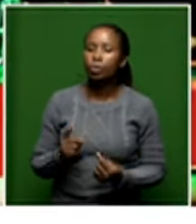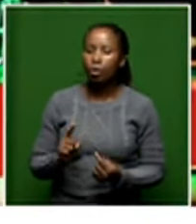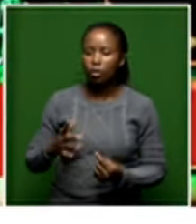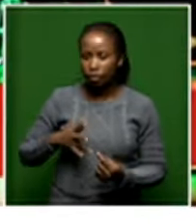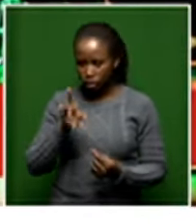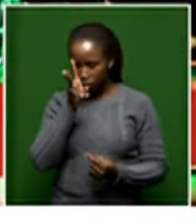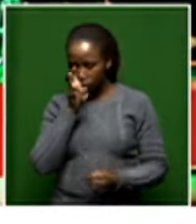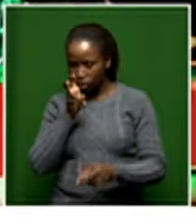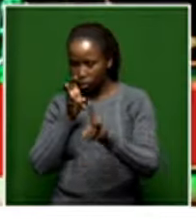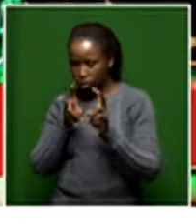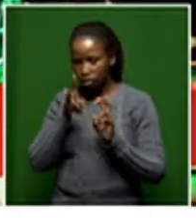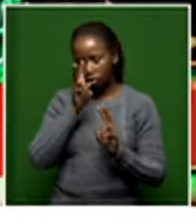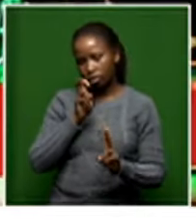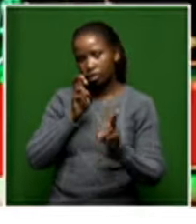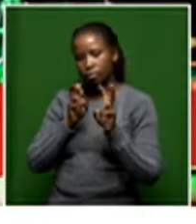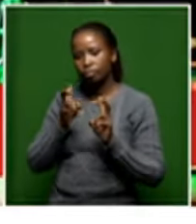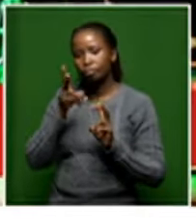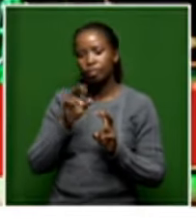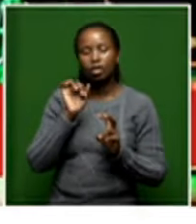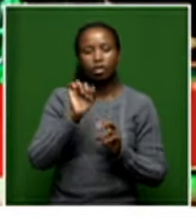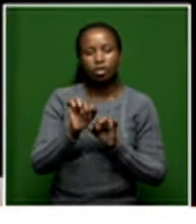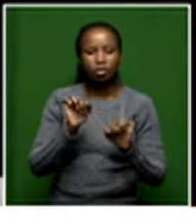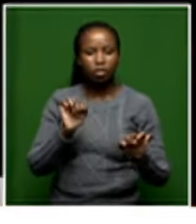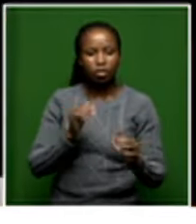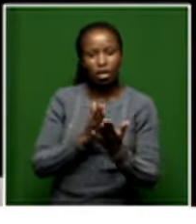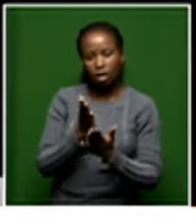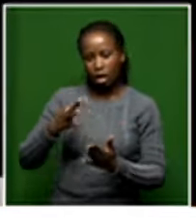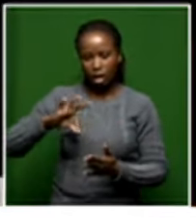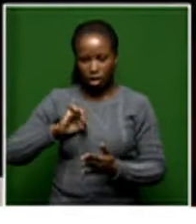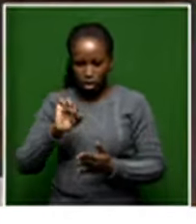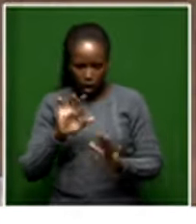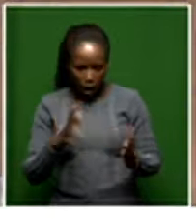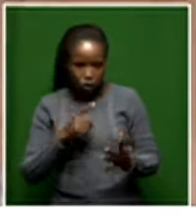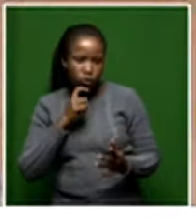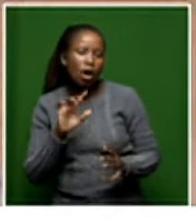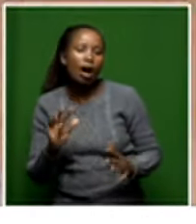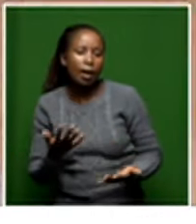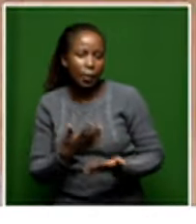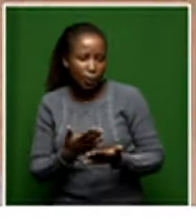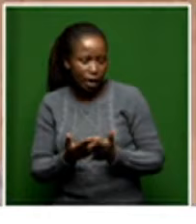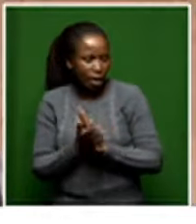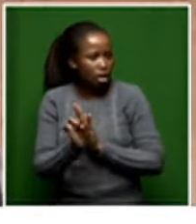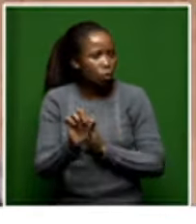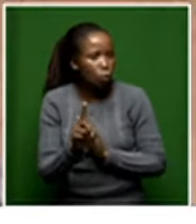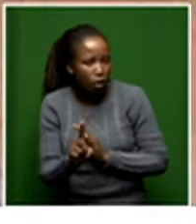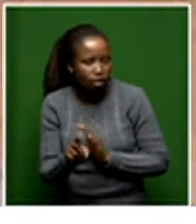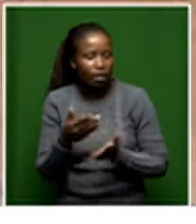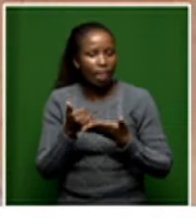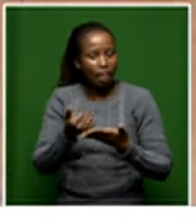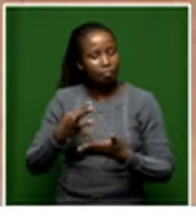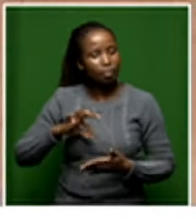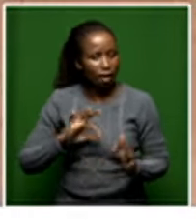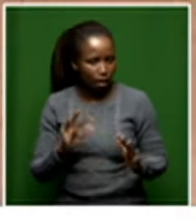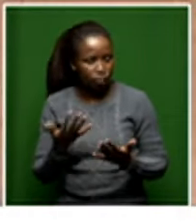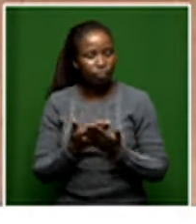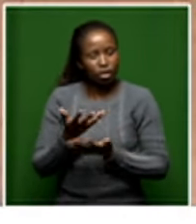things, those earning streams are, and detail them so that they then become accessible. So the point for us is, after this research, this is